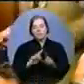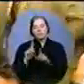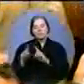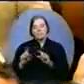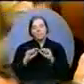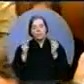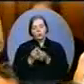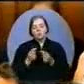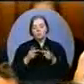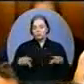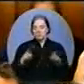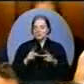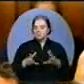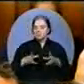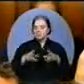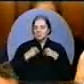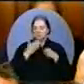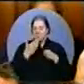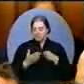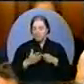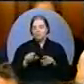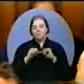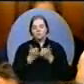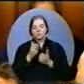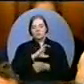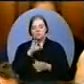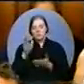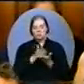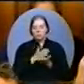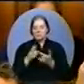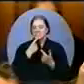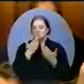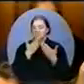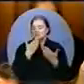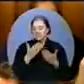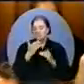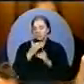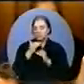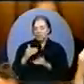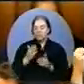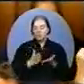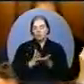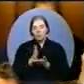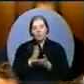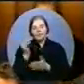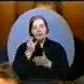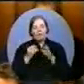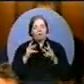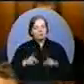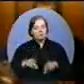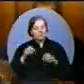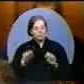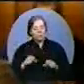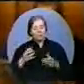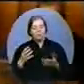Canadian Independent Music Association said, quote, thank you for protecting the rights of artists to earn a living from their work. This is in the best interest of all Canadians, Mr. Speaker.